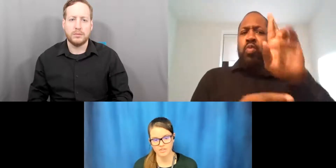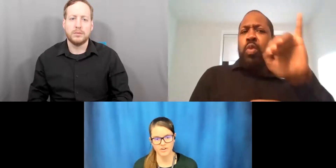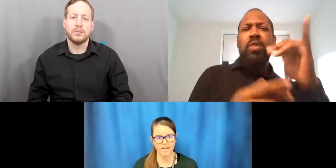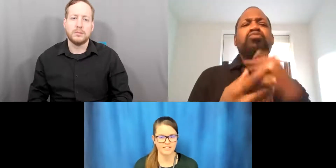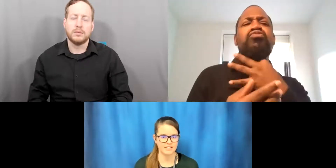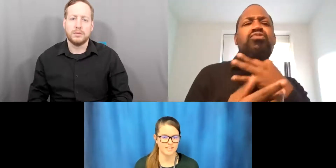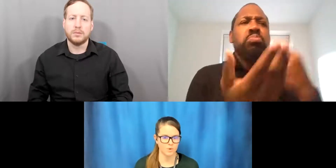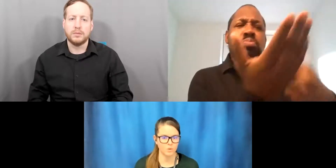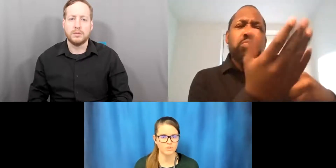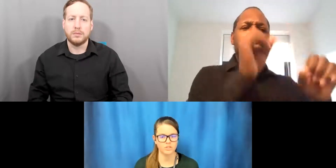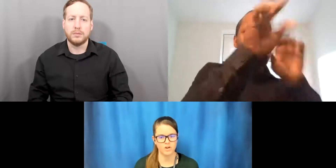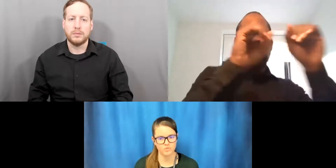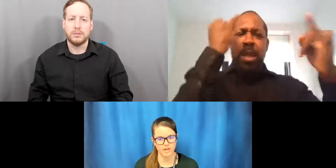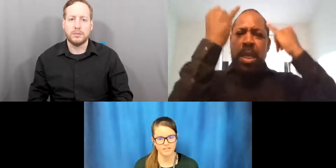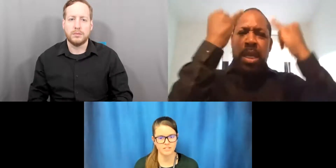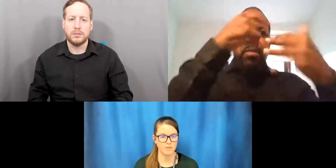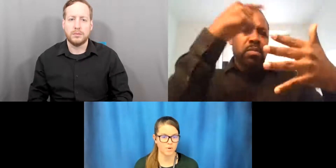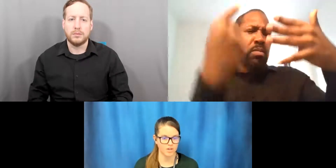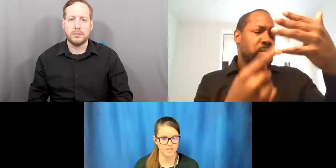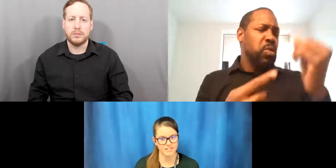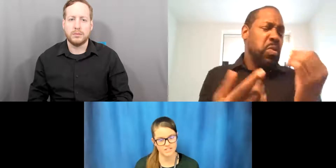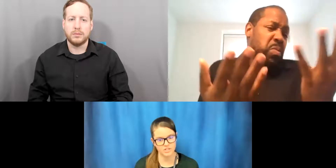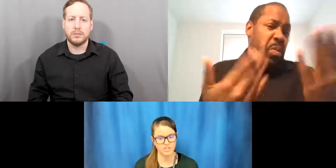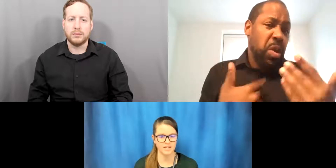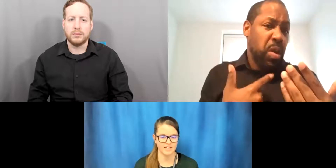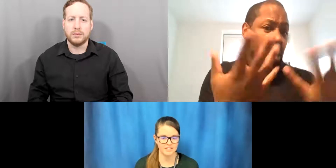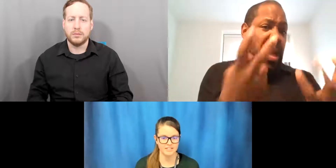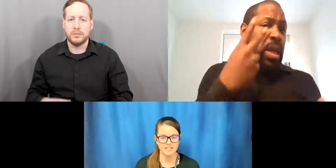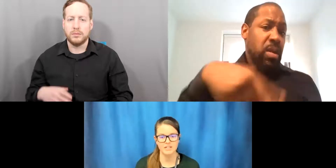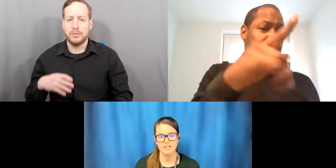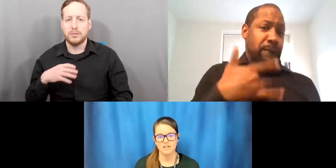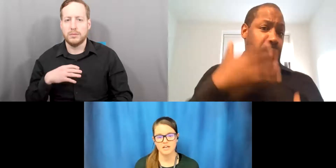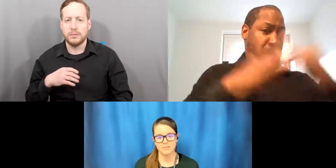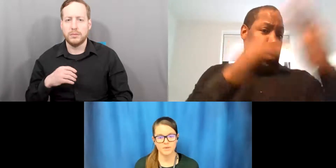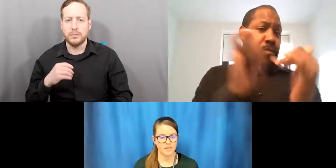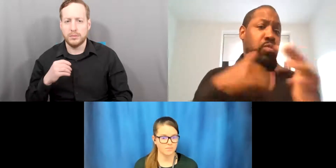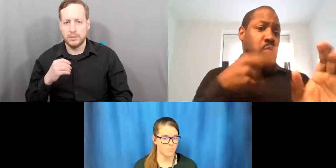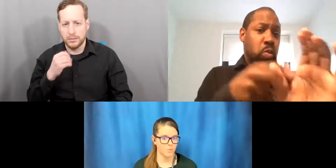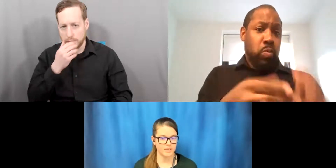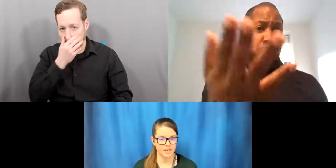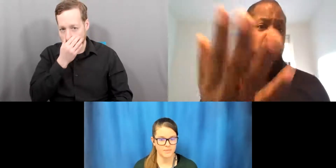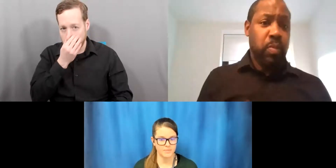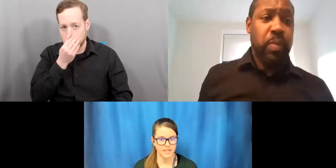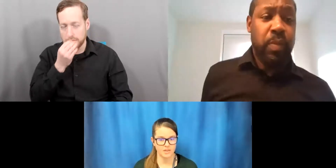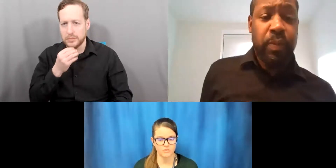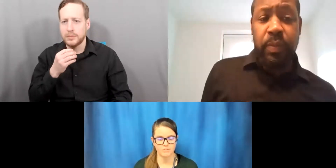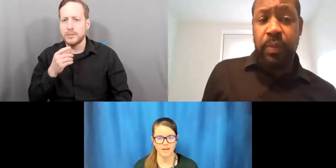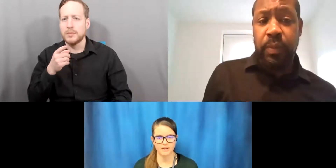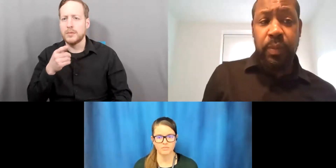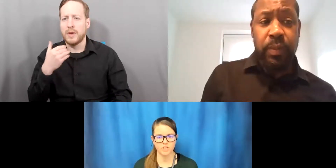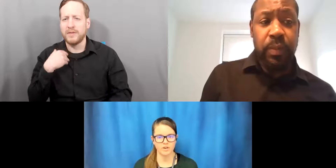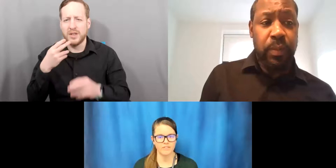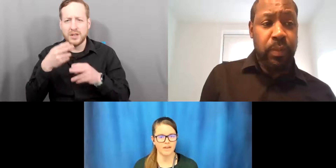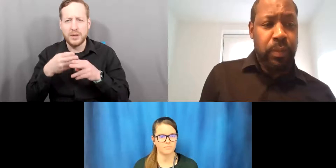regarding healthcare access as a whole across Rhode Island and be a part of that discussion and ideas. But I'm opening it up to get your